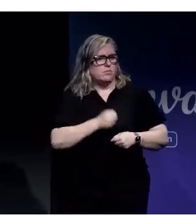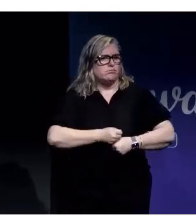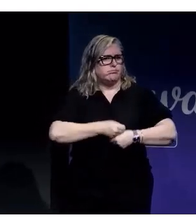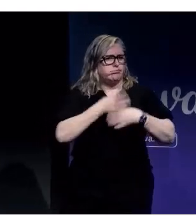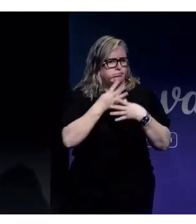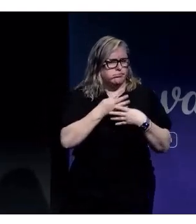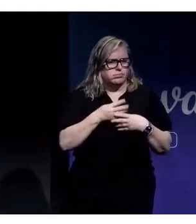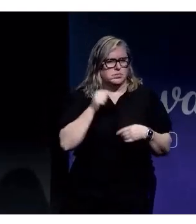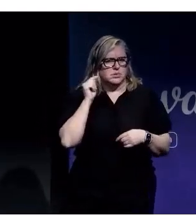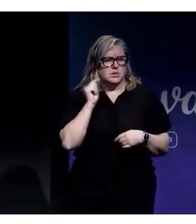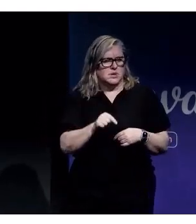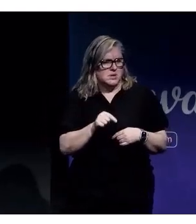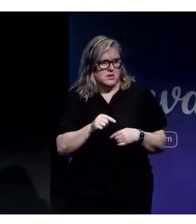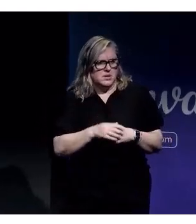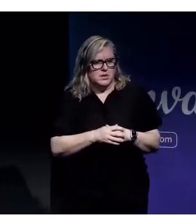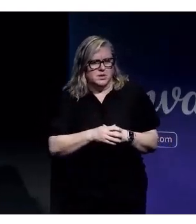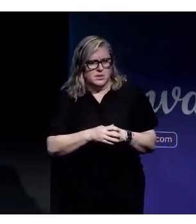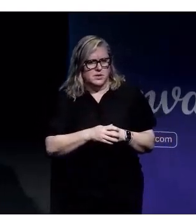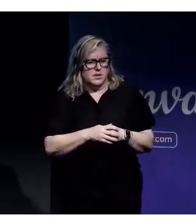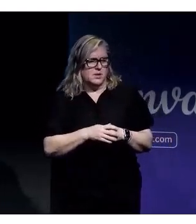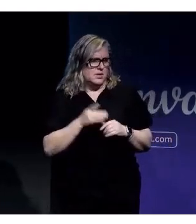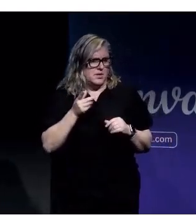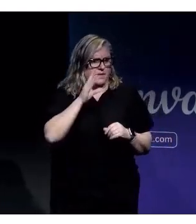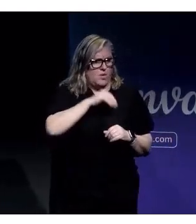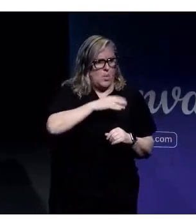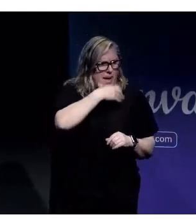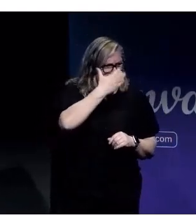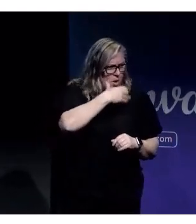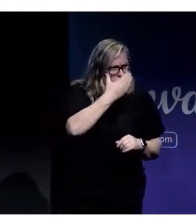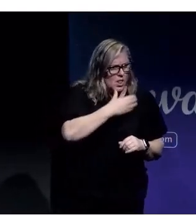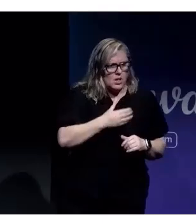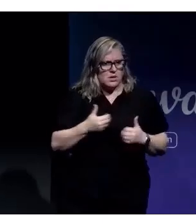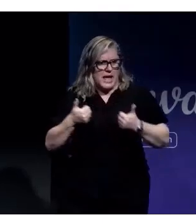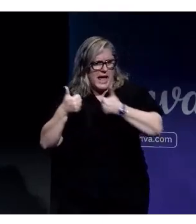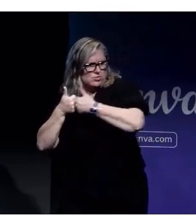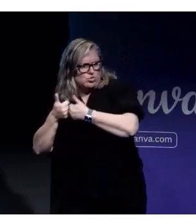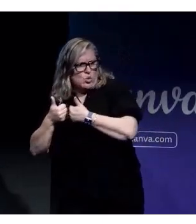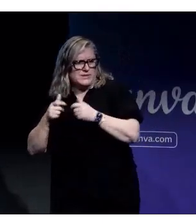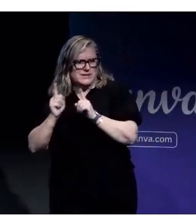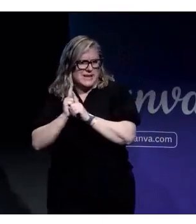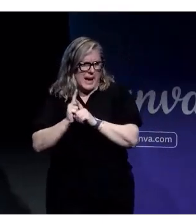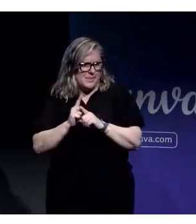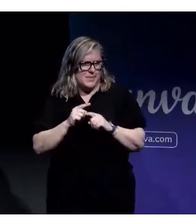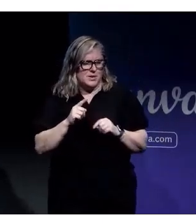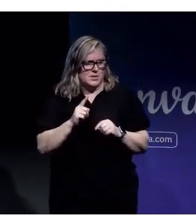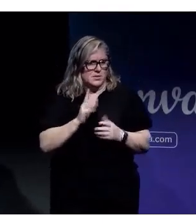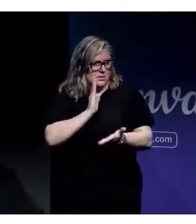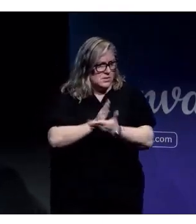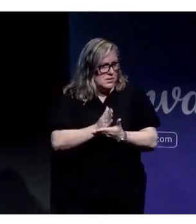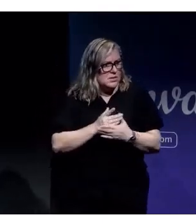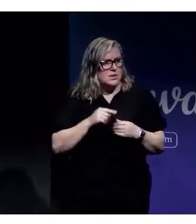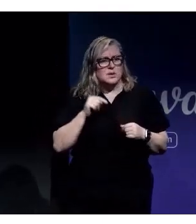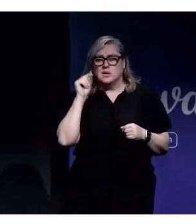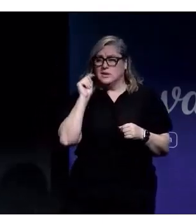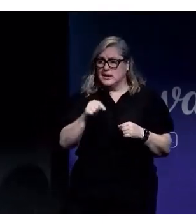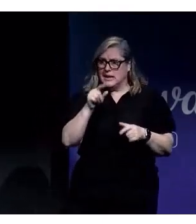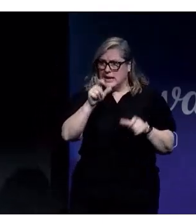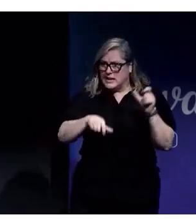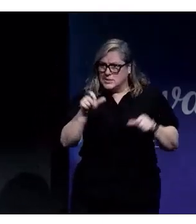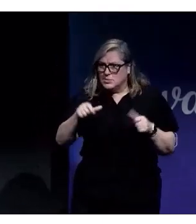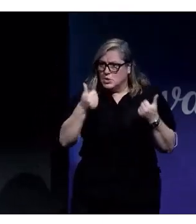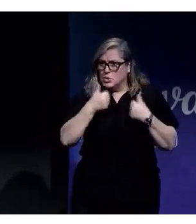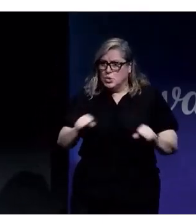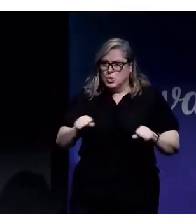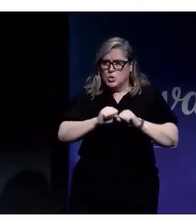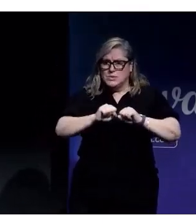preview thingy was, it was shipped by Apple, it was shipped by Android. Surely customers who use large text 24/7